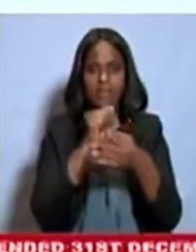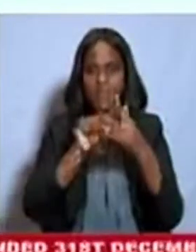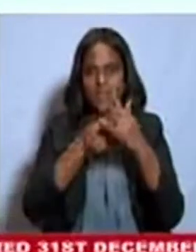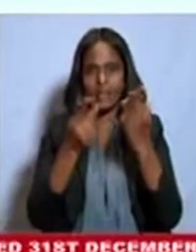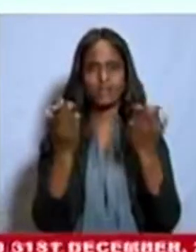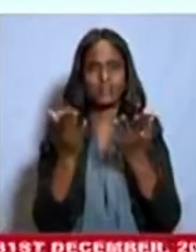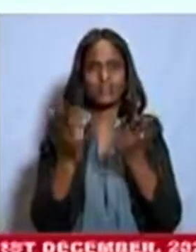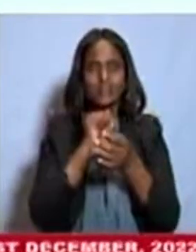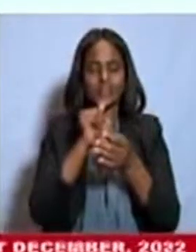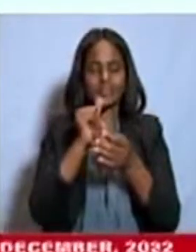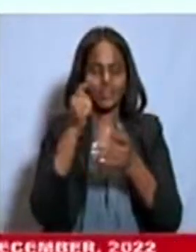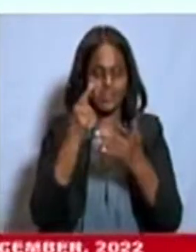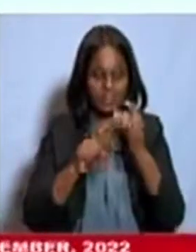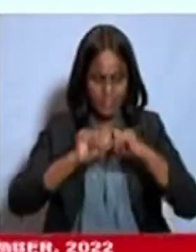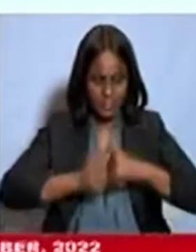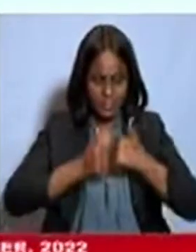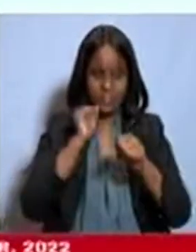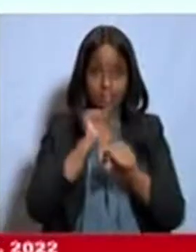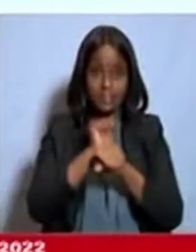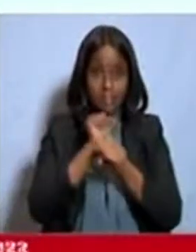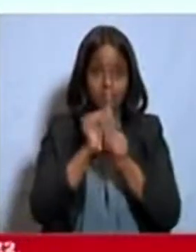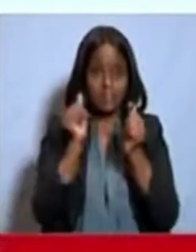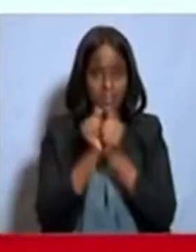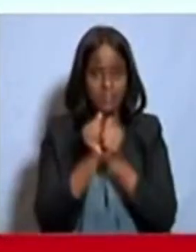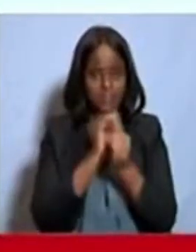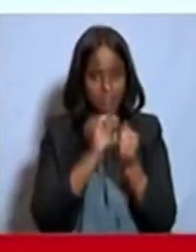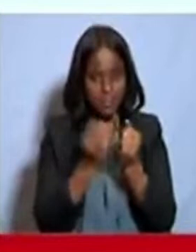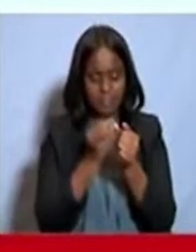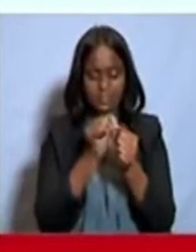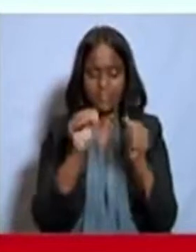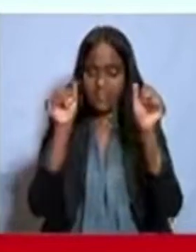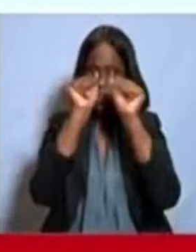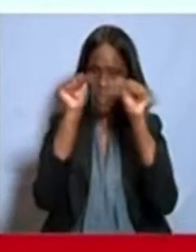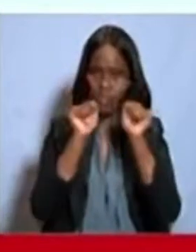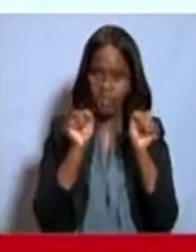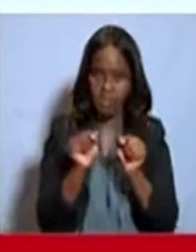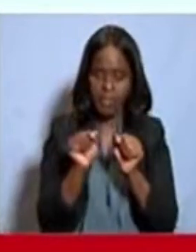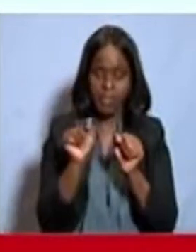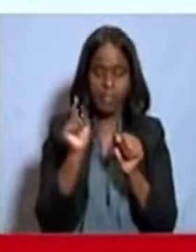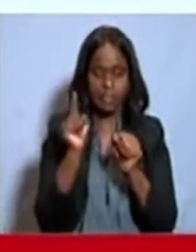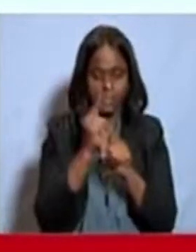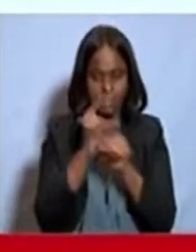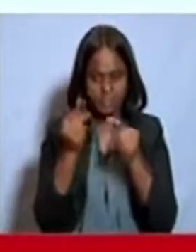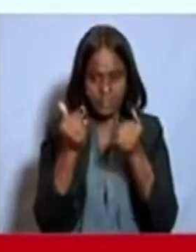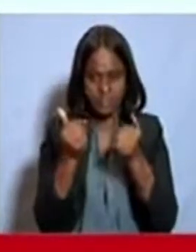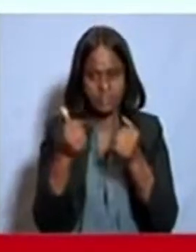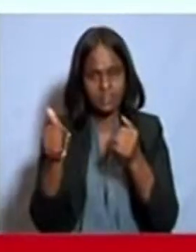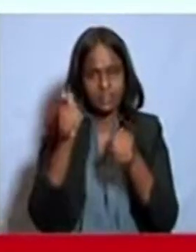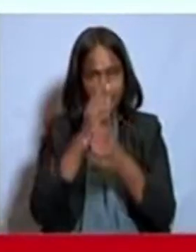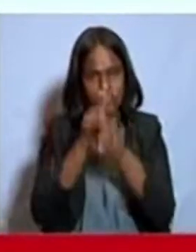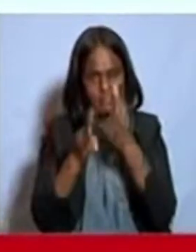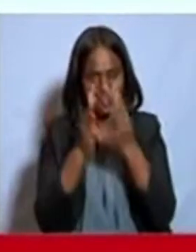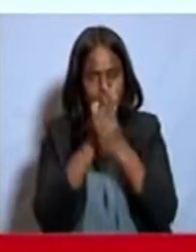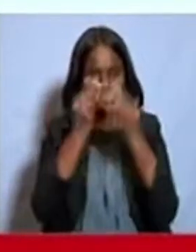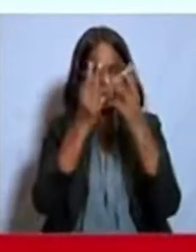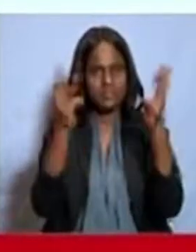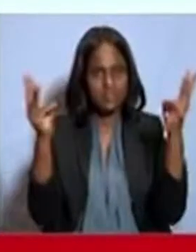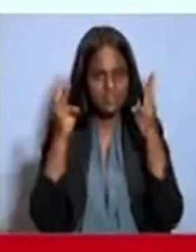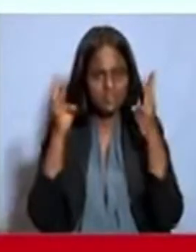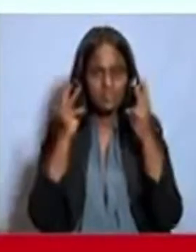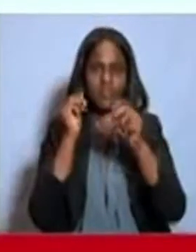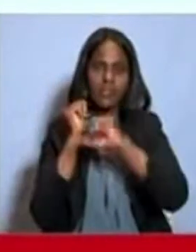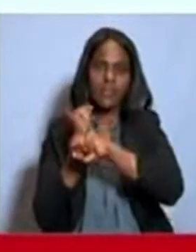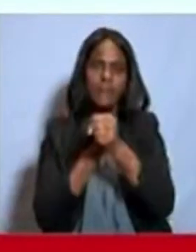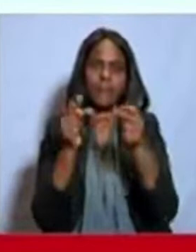course, what we are doing with our establishments is then just putting up a wall fence to protect the